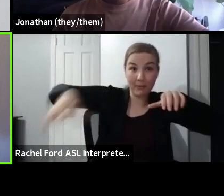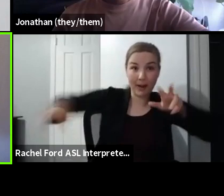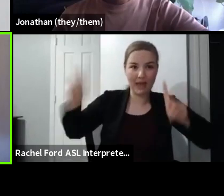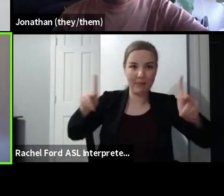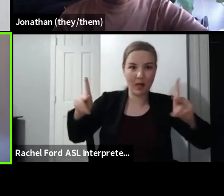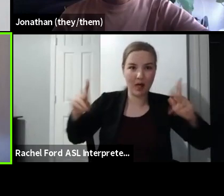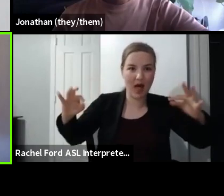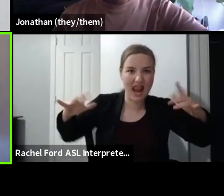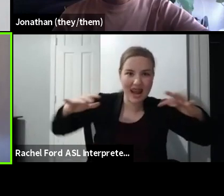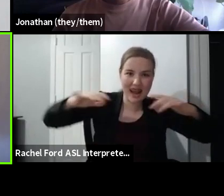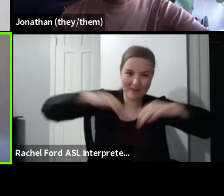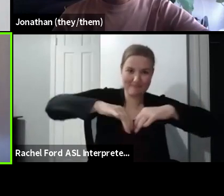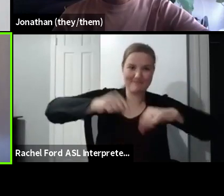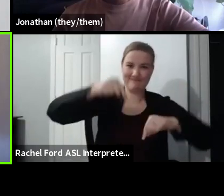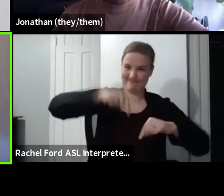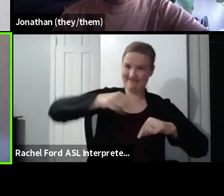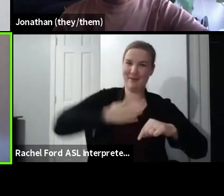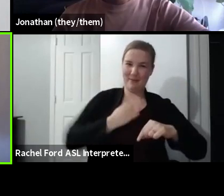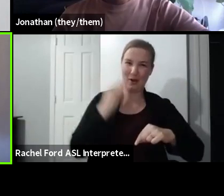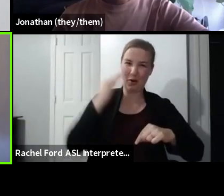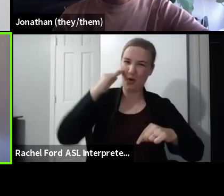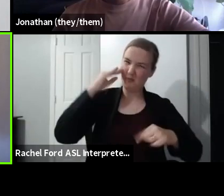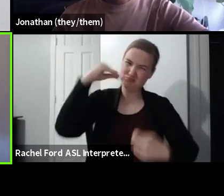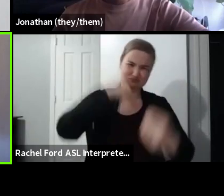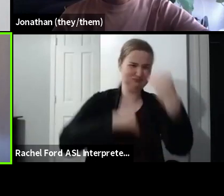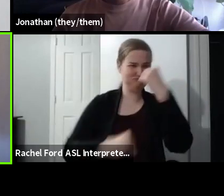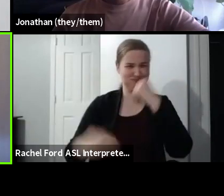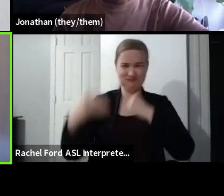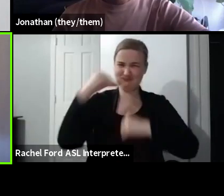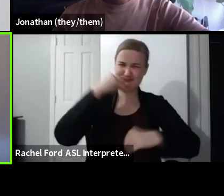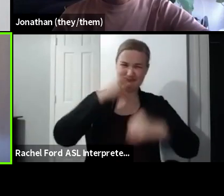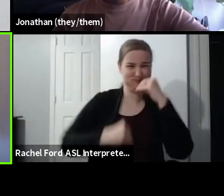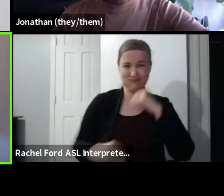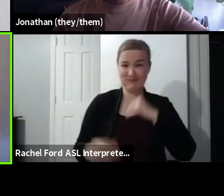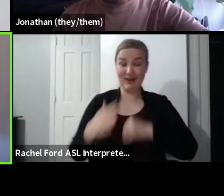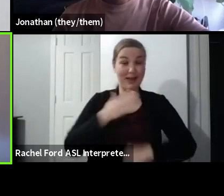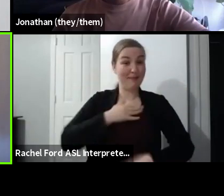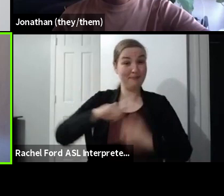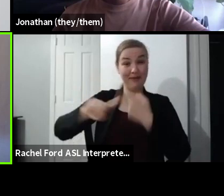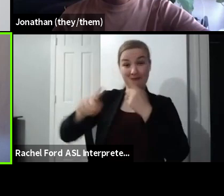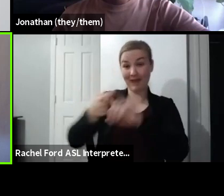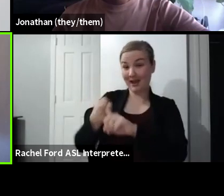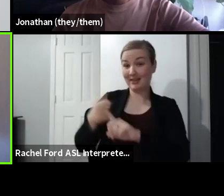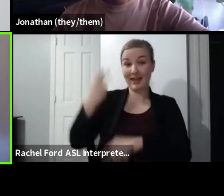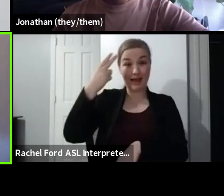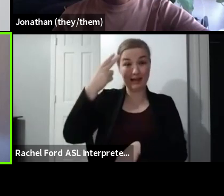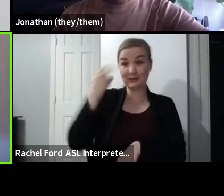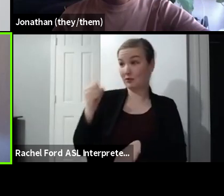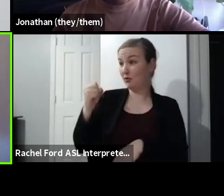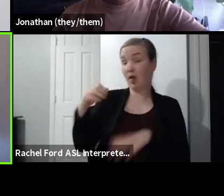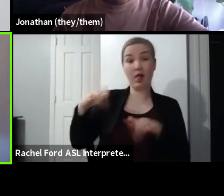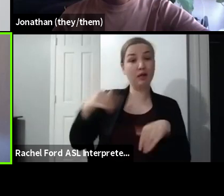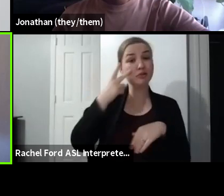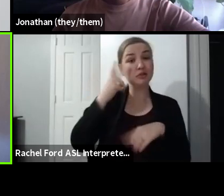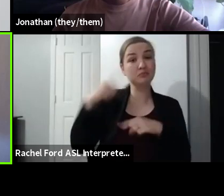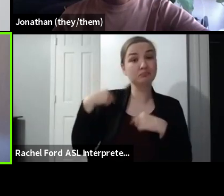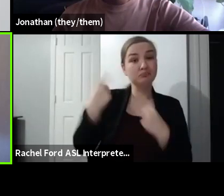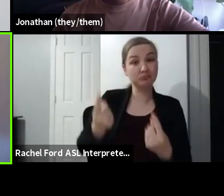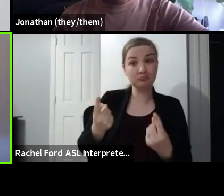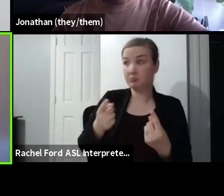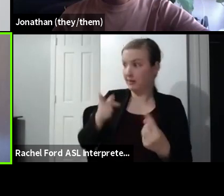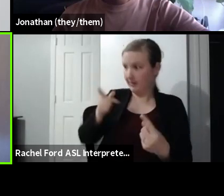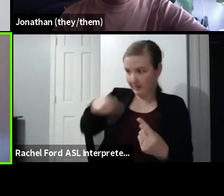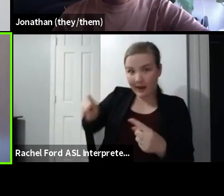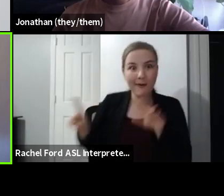Yeah, the my friends that I haven't seen since high, you know, some like longtime friends that I grew up with down there, they all come, you